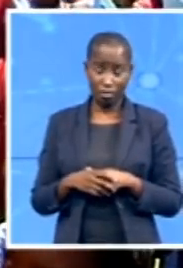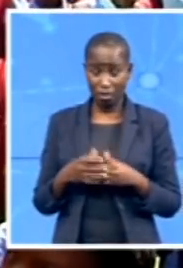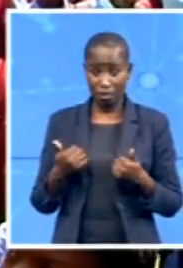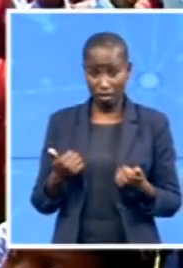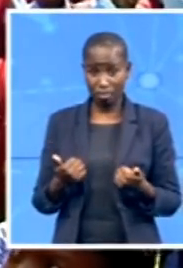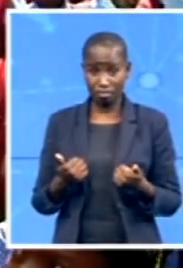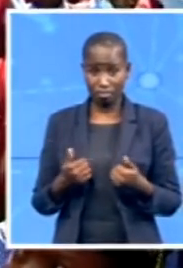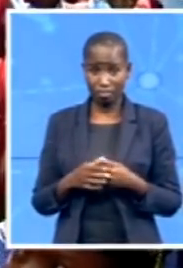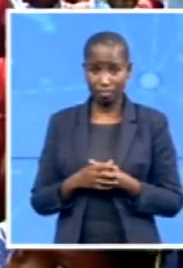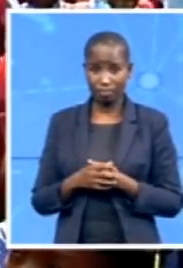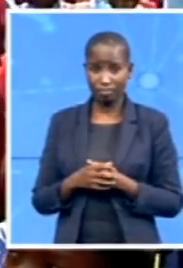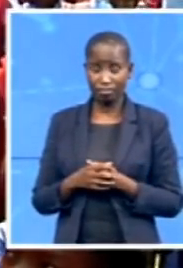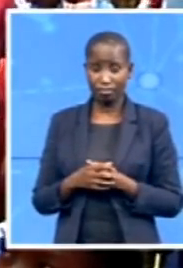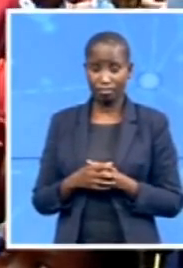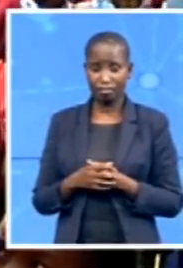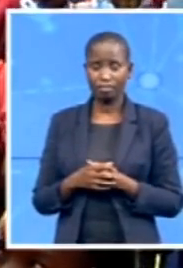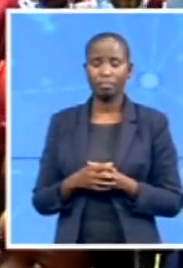Yeah.